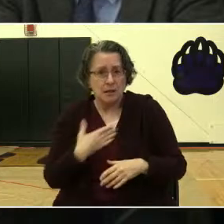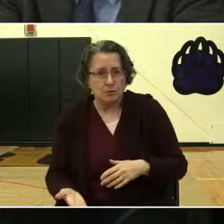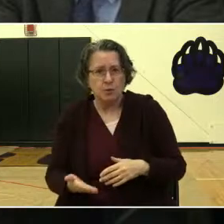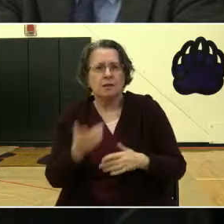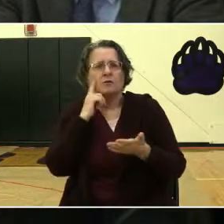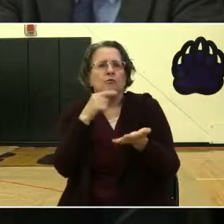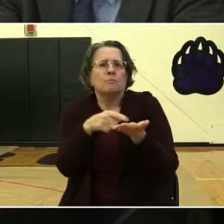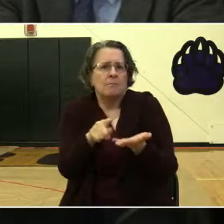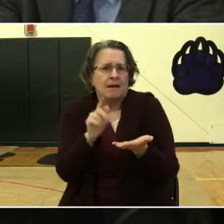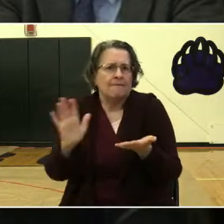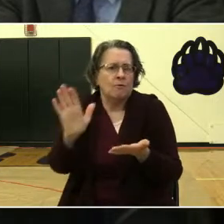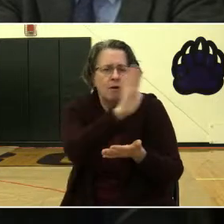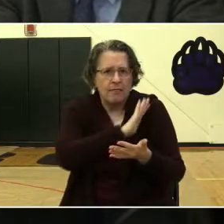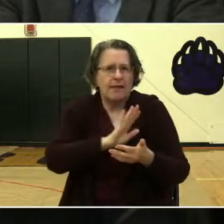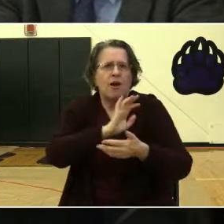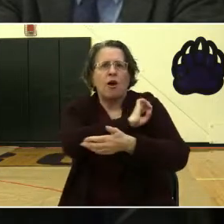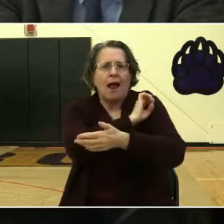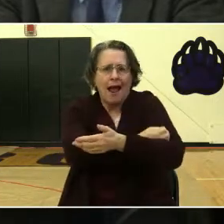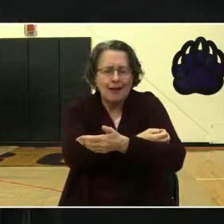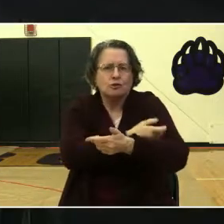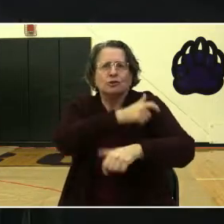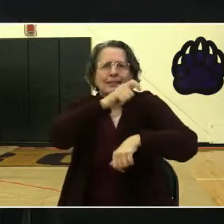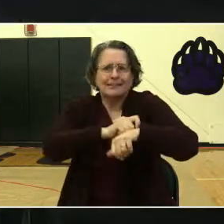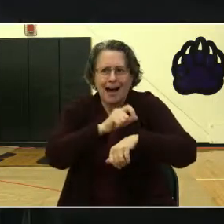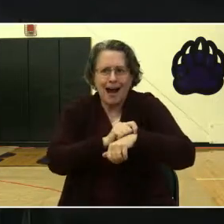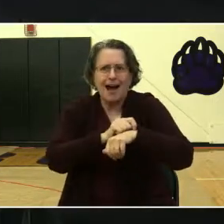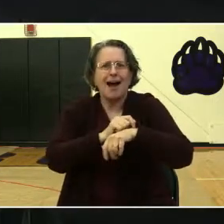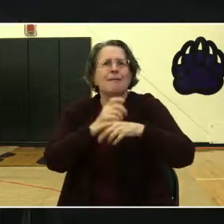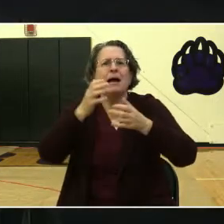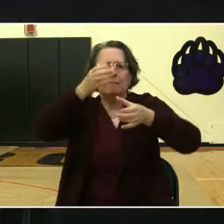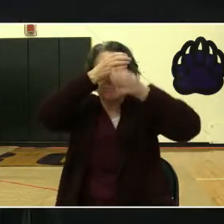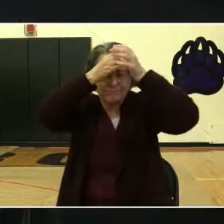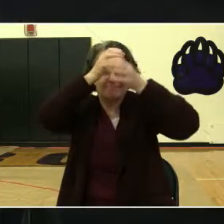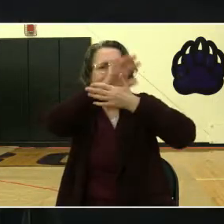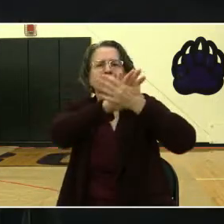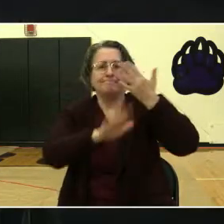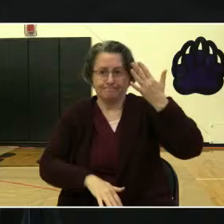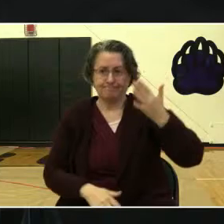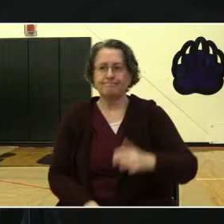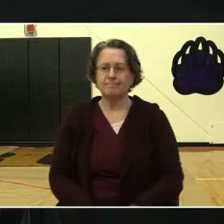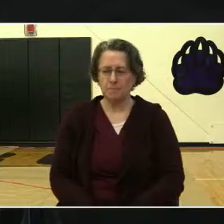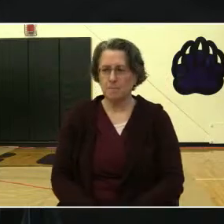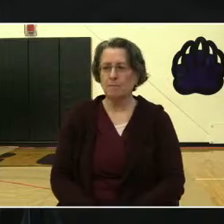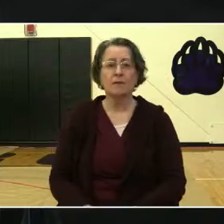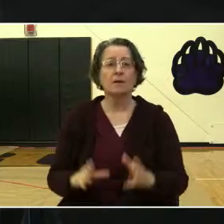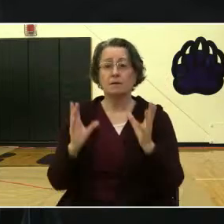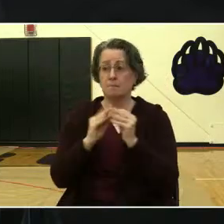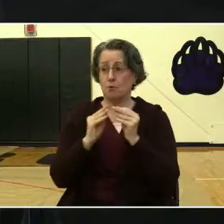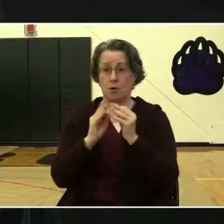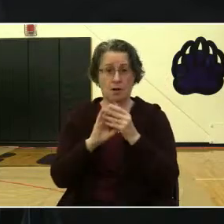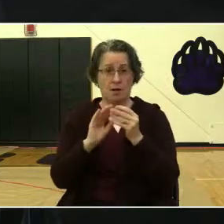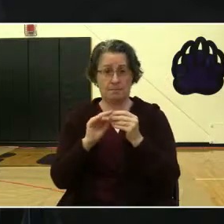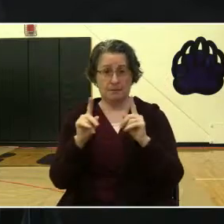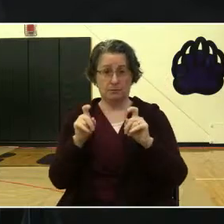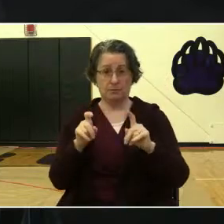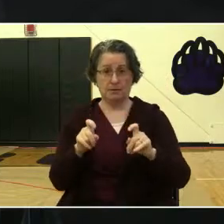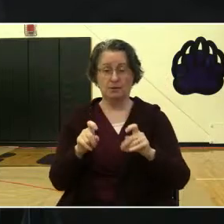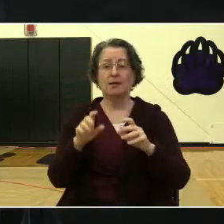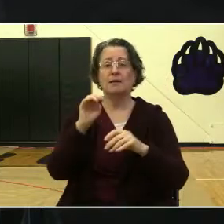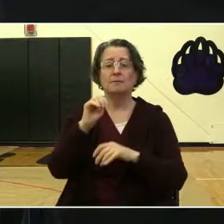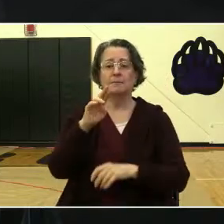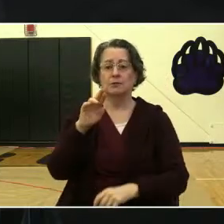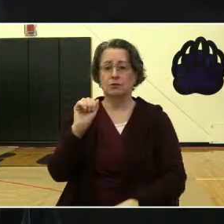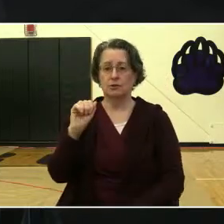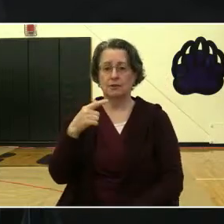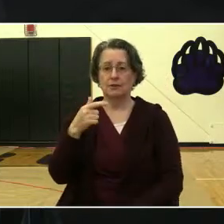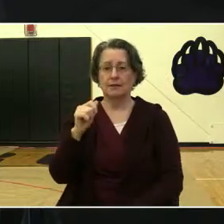to us that's all thank you are there further comments or questions on Article 13 Mr